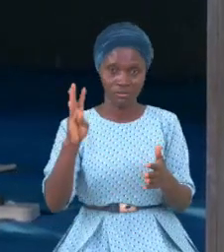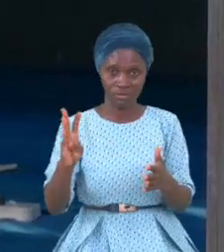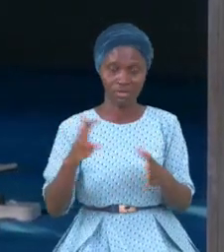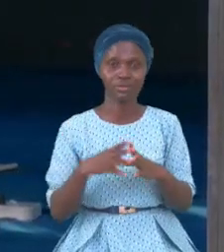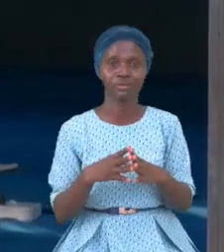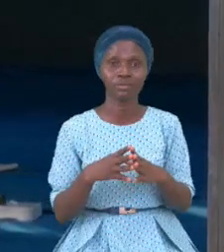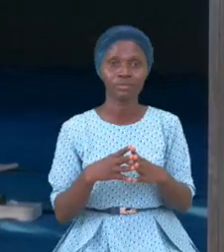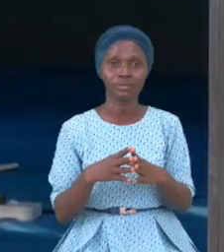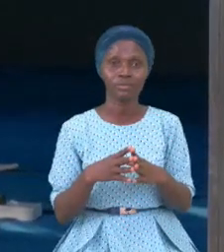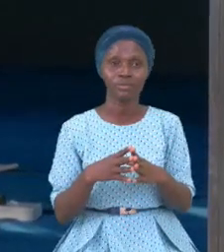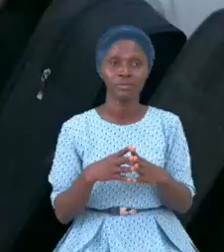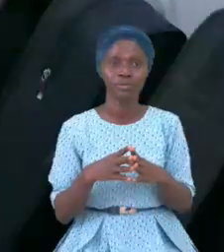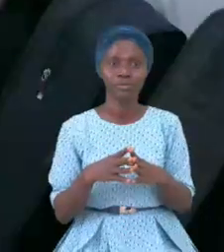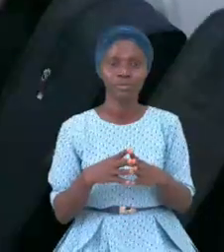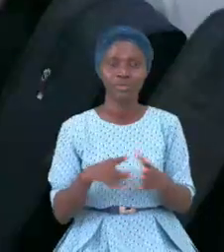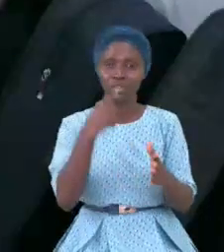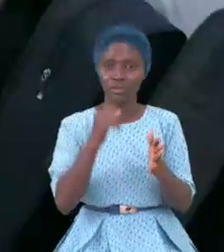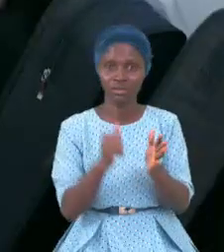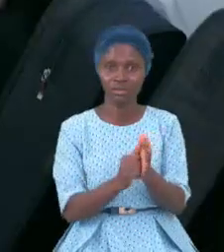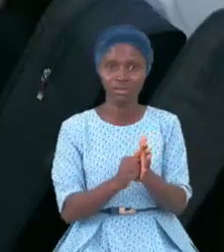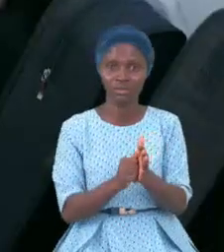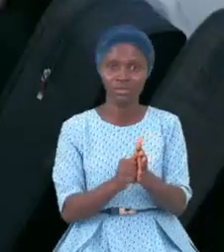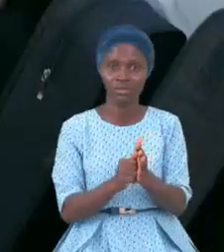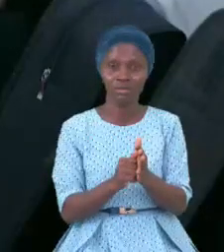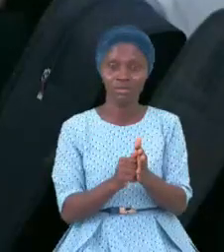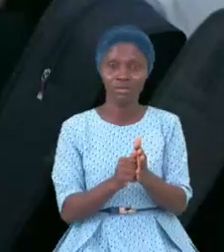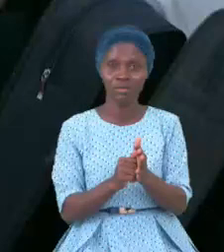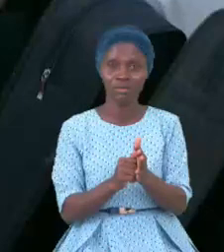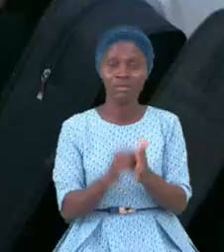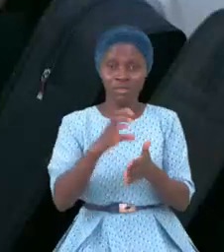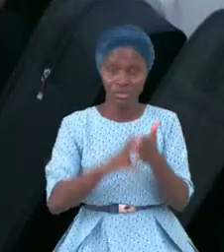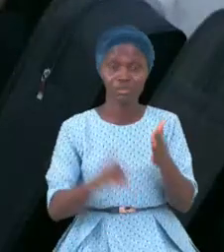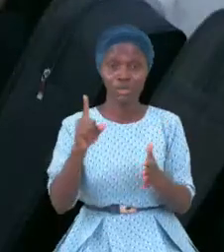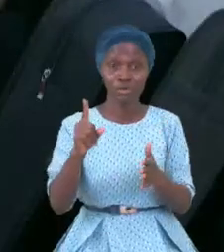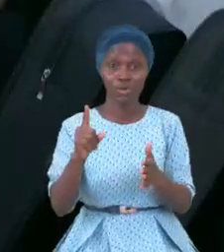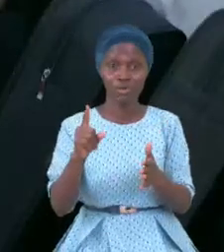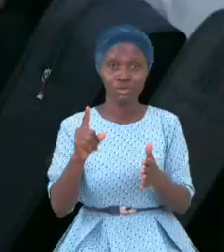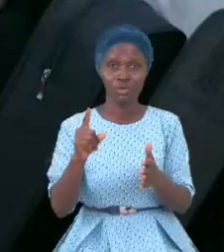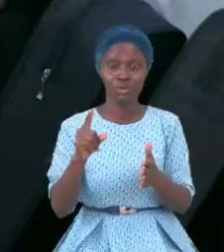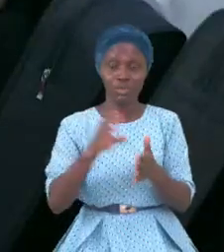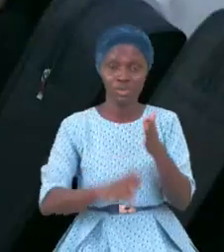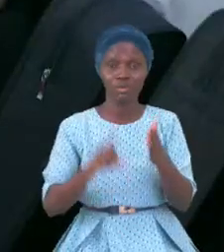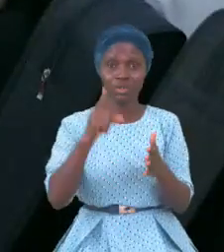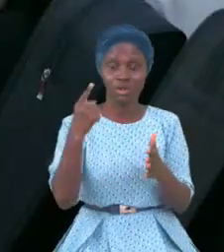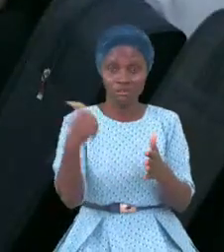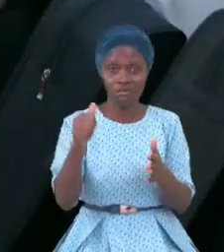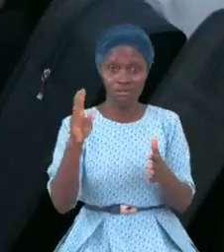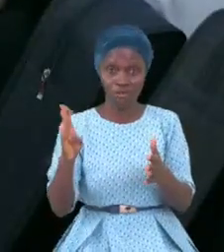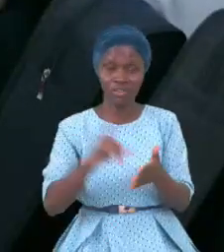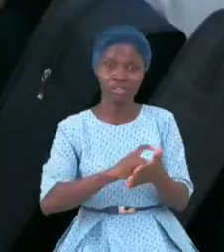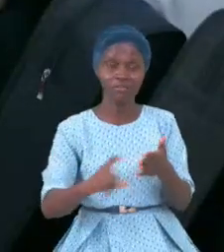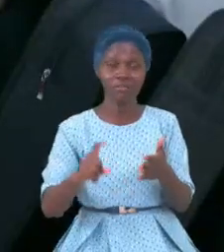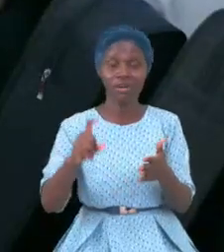verse 14, it says, sorry, chapter 1, chapter 14, verse 1. Chapter 14